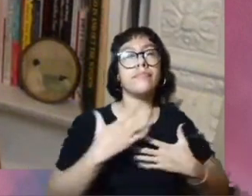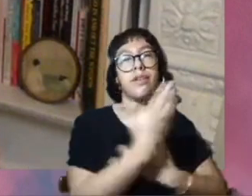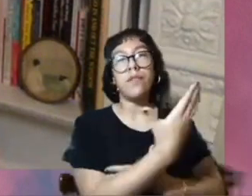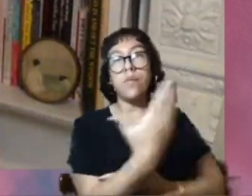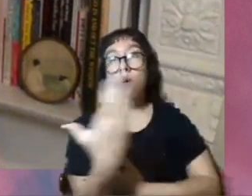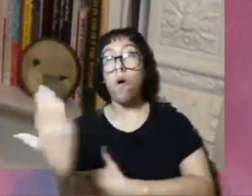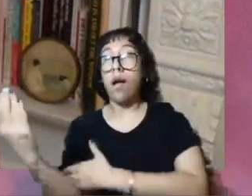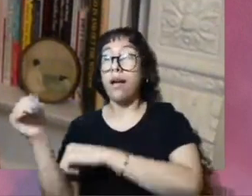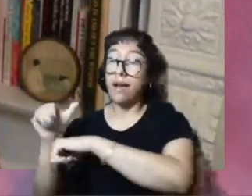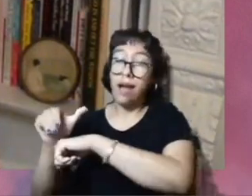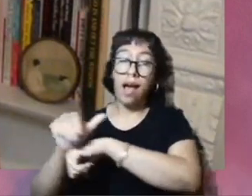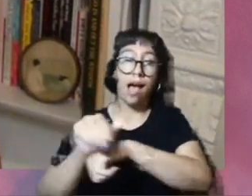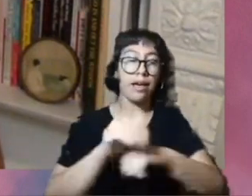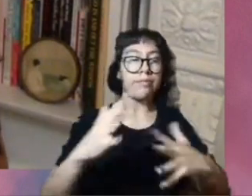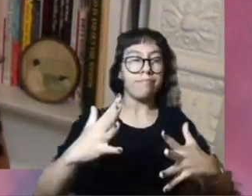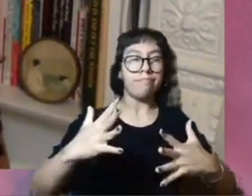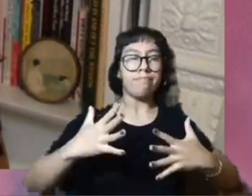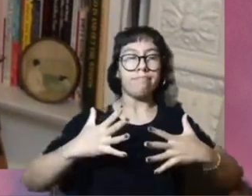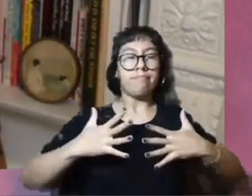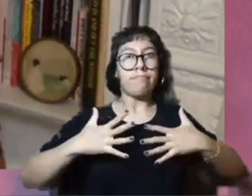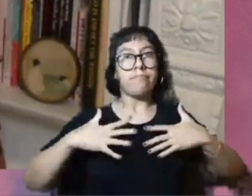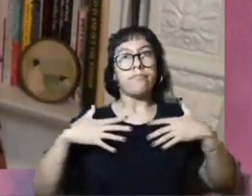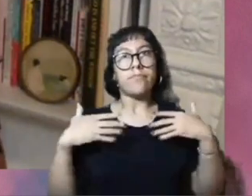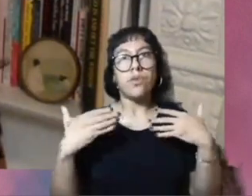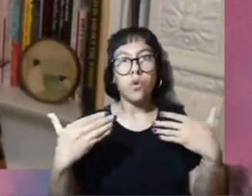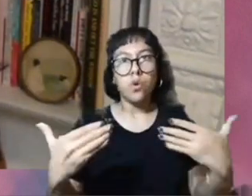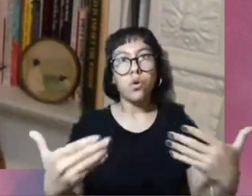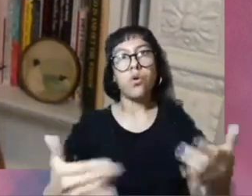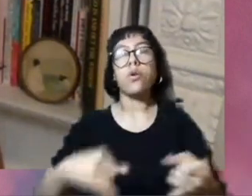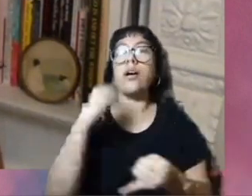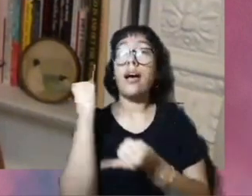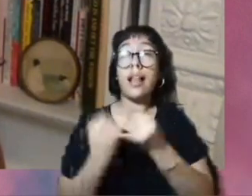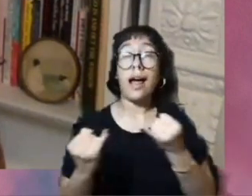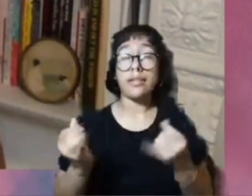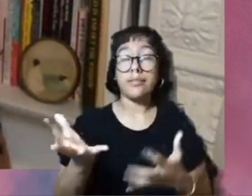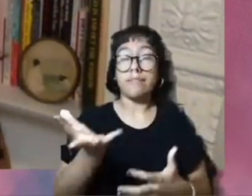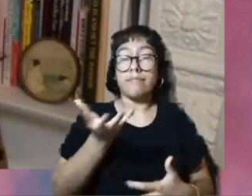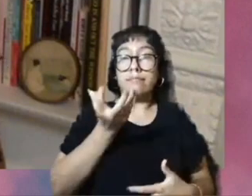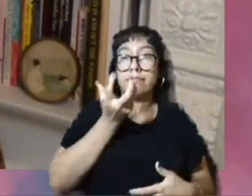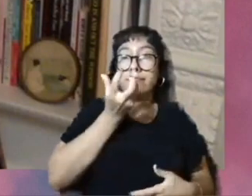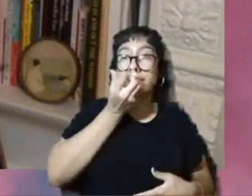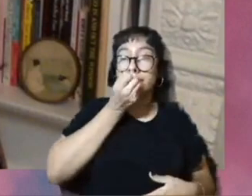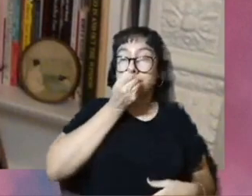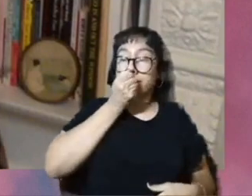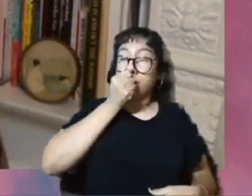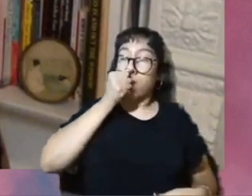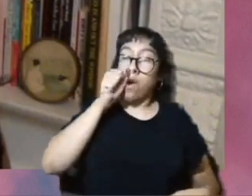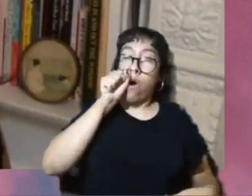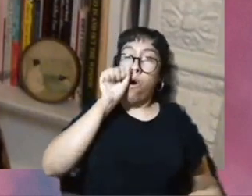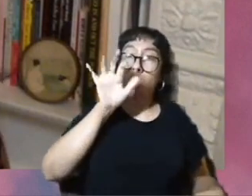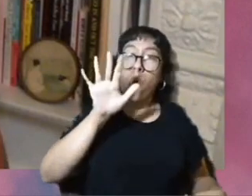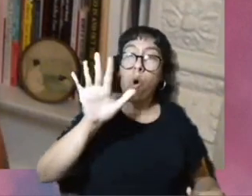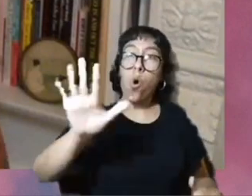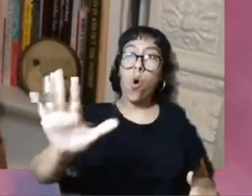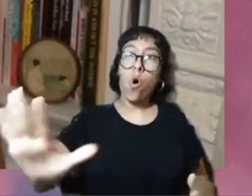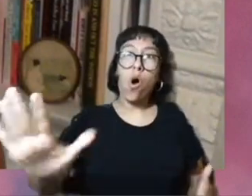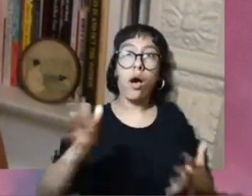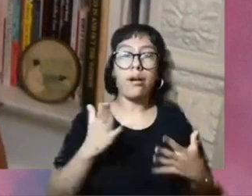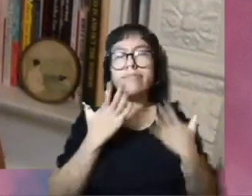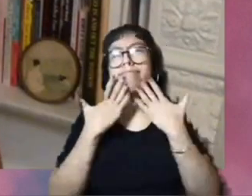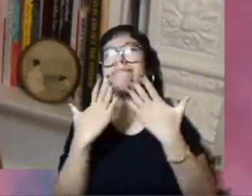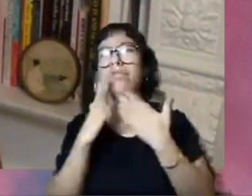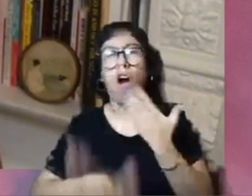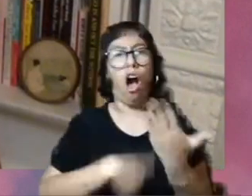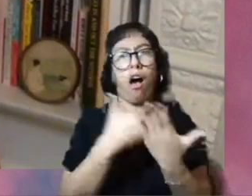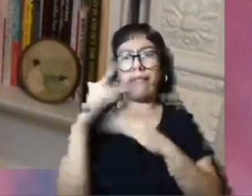each night. When the very last breath comes, at least I will know I was grateful for all the places